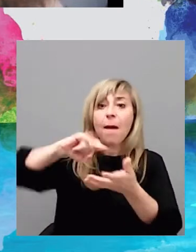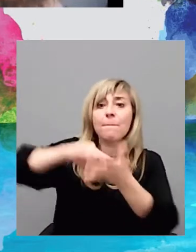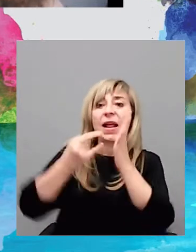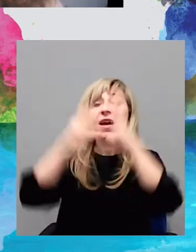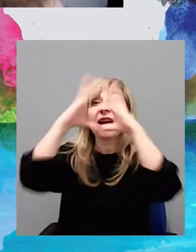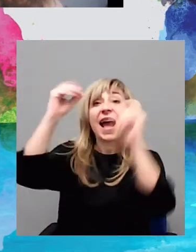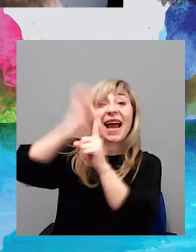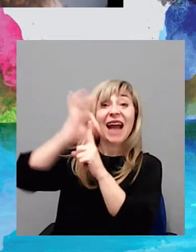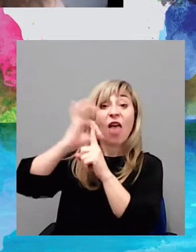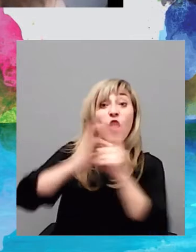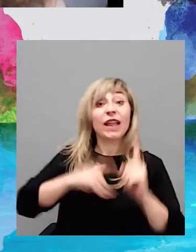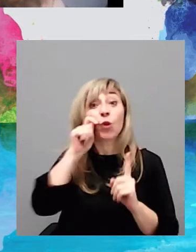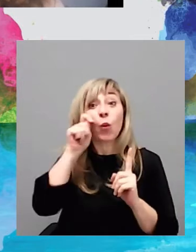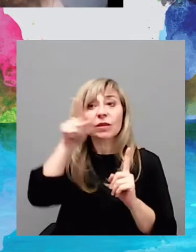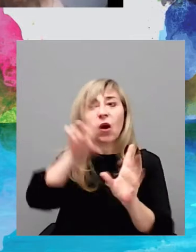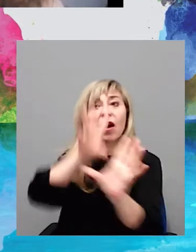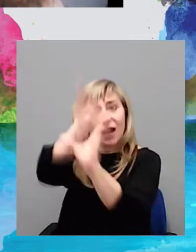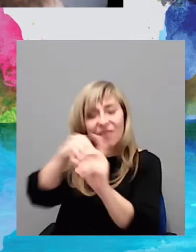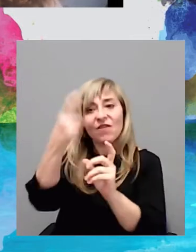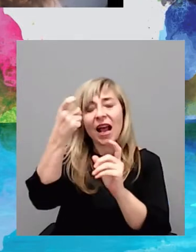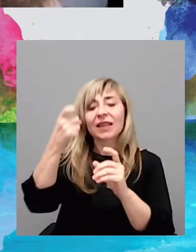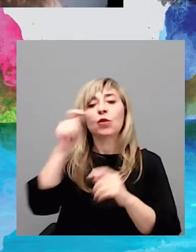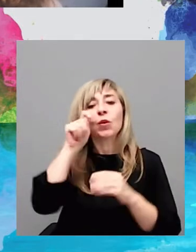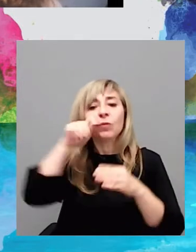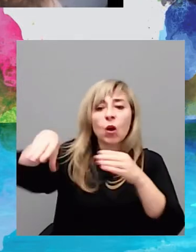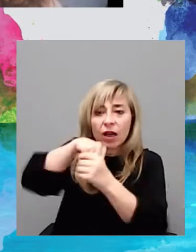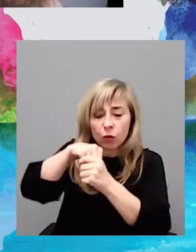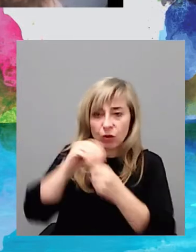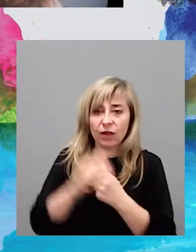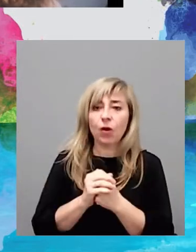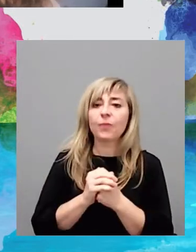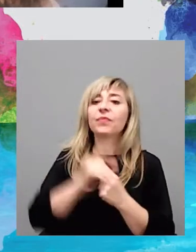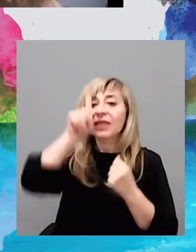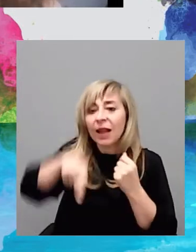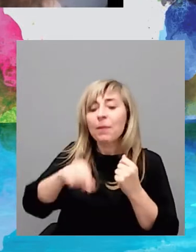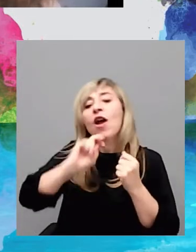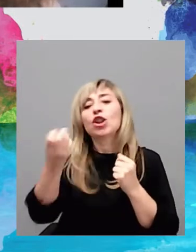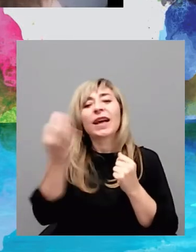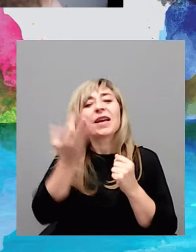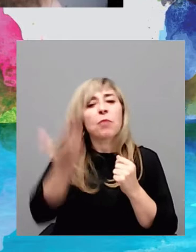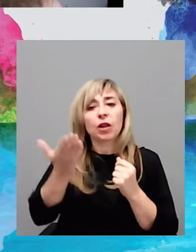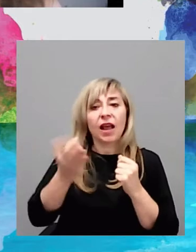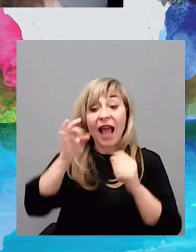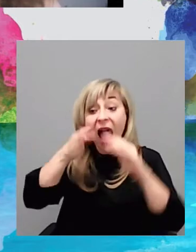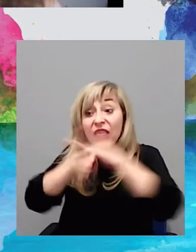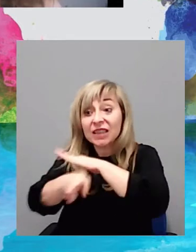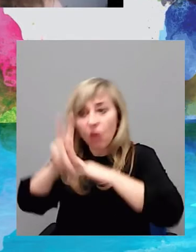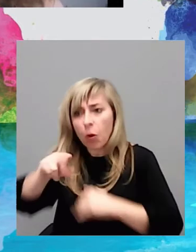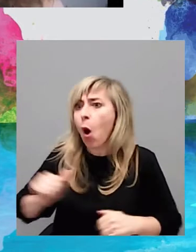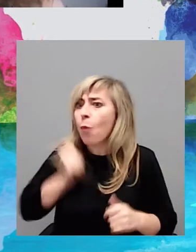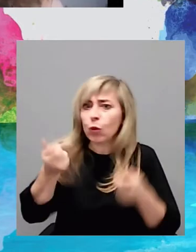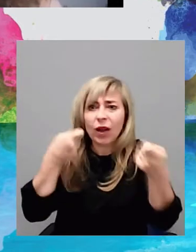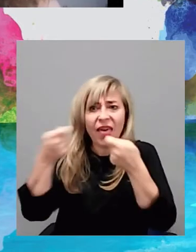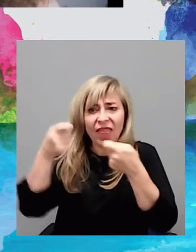inclusion in tourism, and then the case of our company of providing